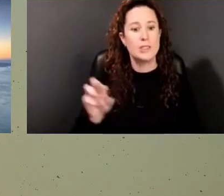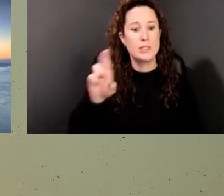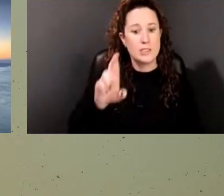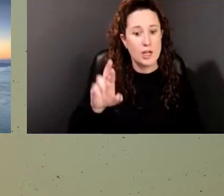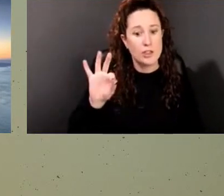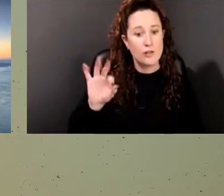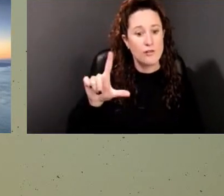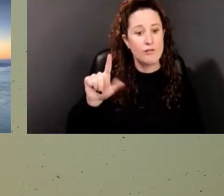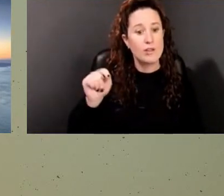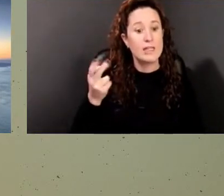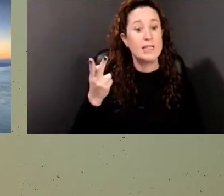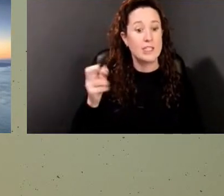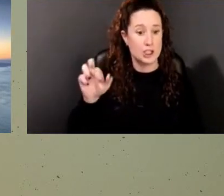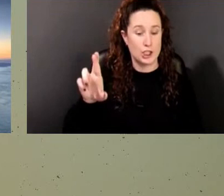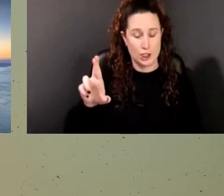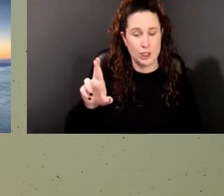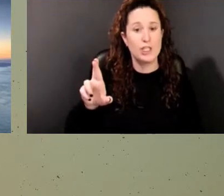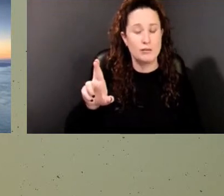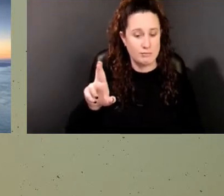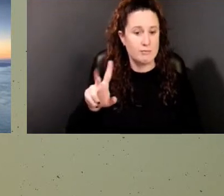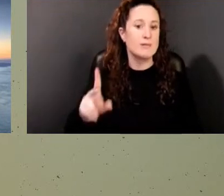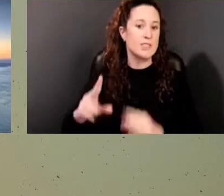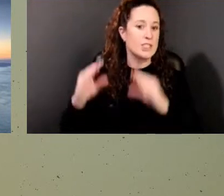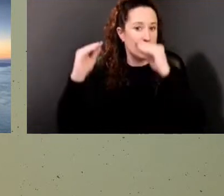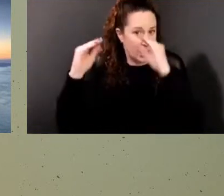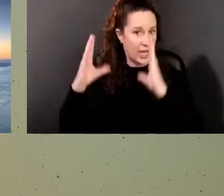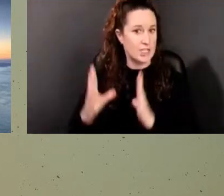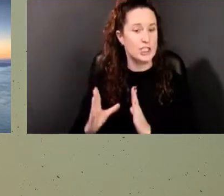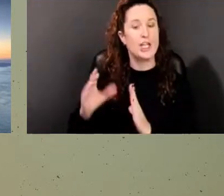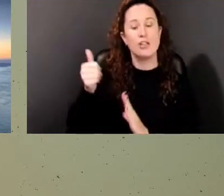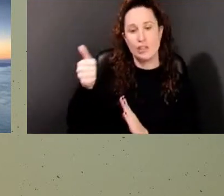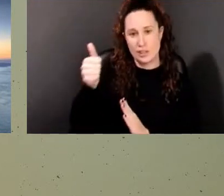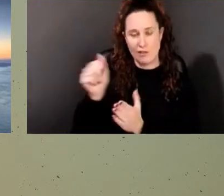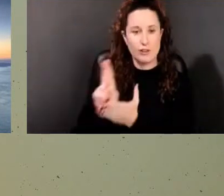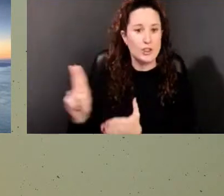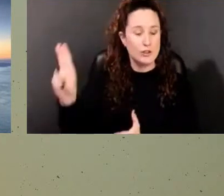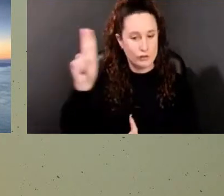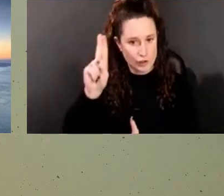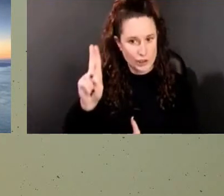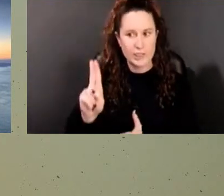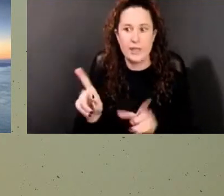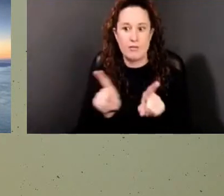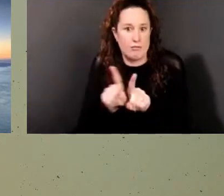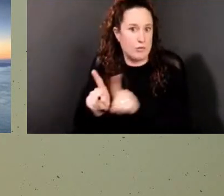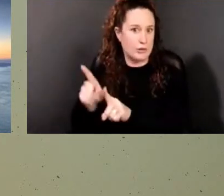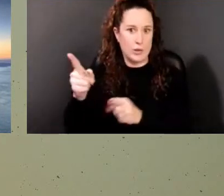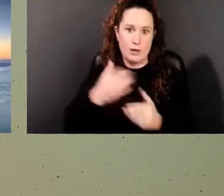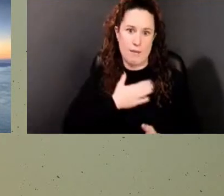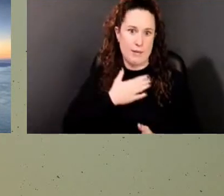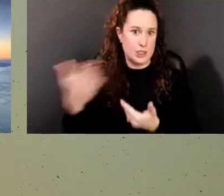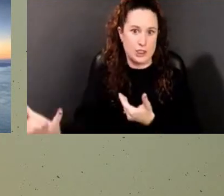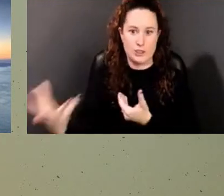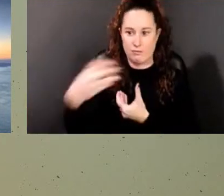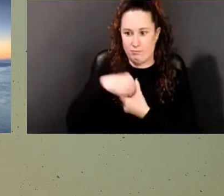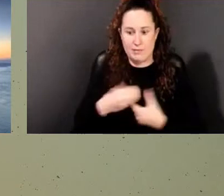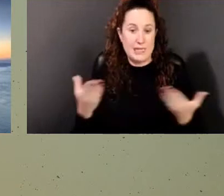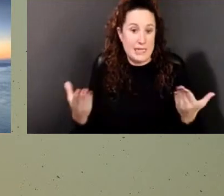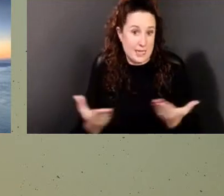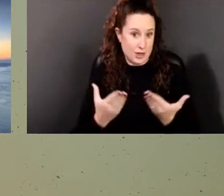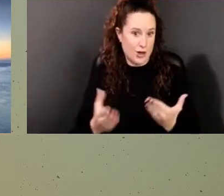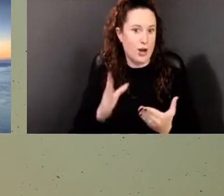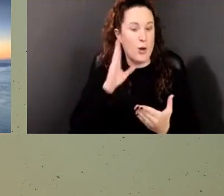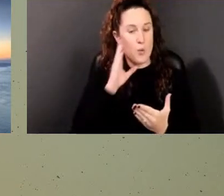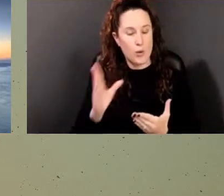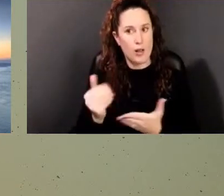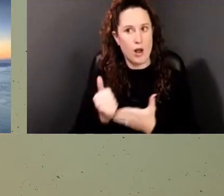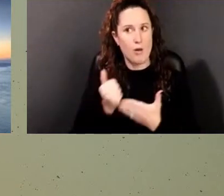a real great resource for us, and we'll put some of this into a larger context, a